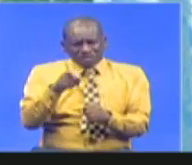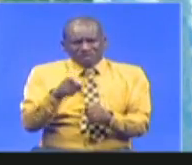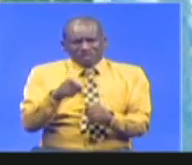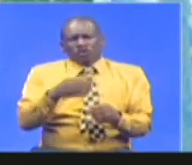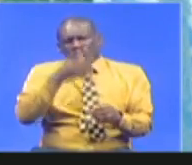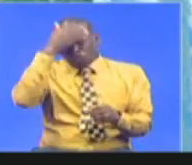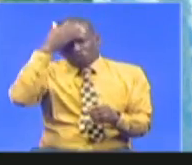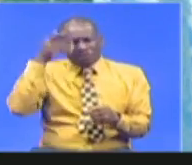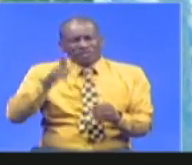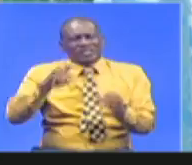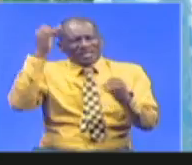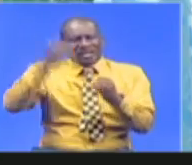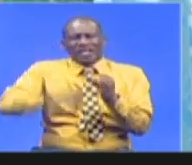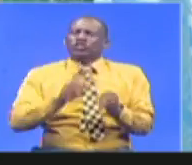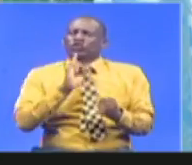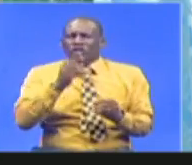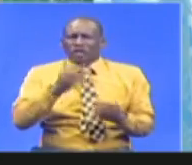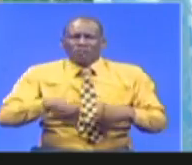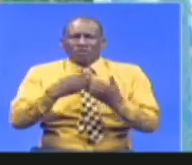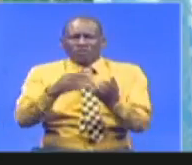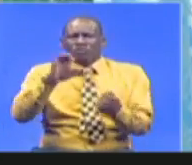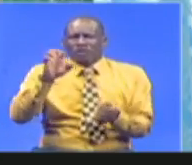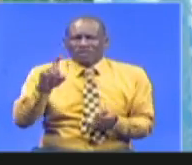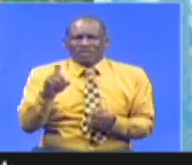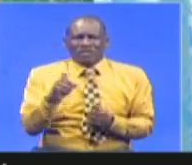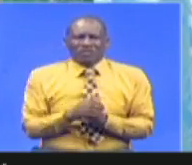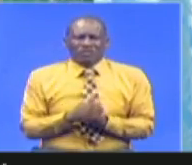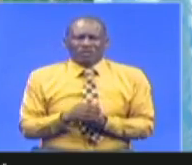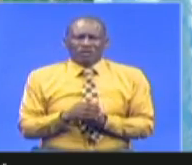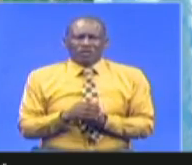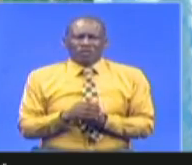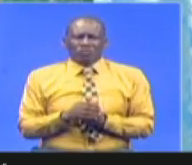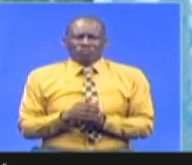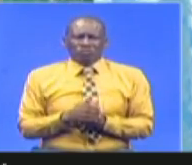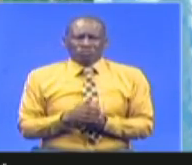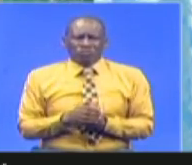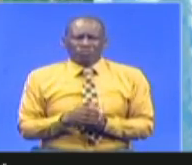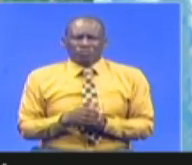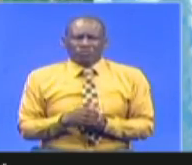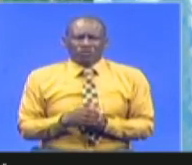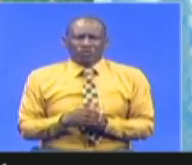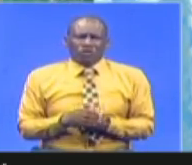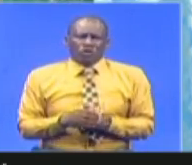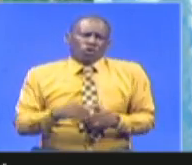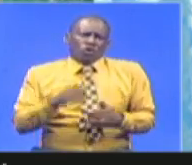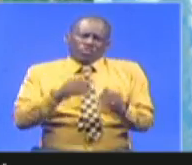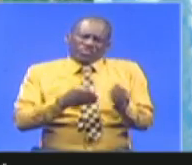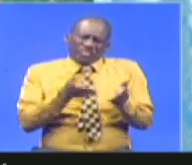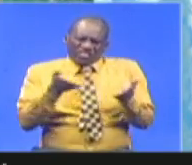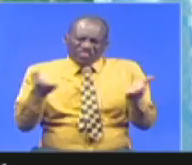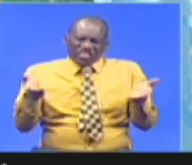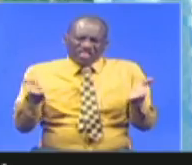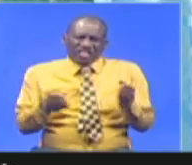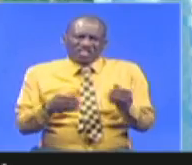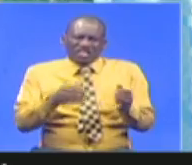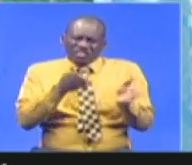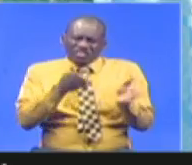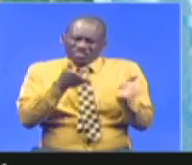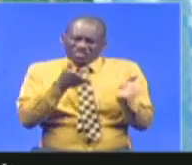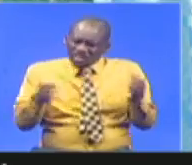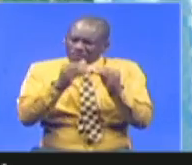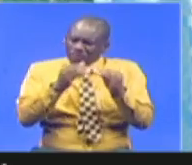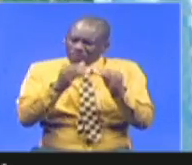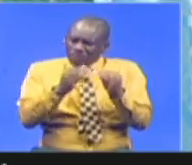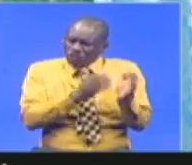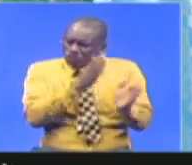is the last warning, Napeana executive. You are meeting zile mnafanya asubuhi to undermine me, you forget it.